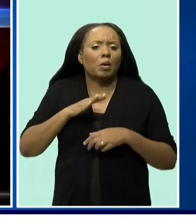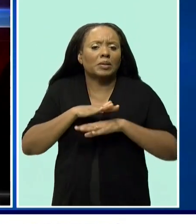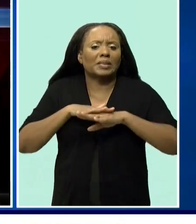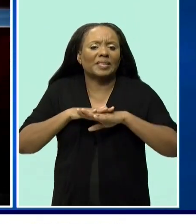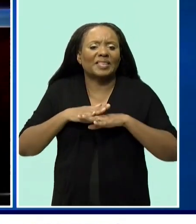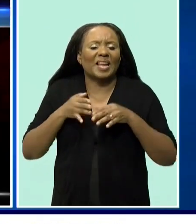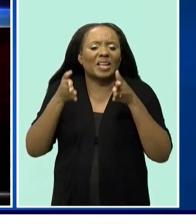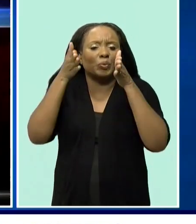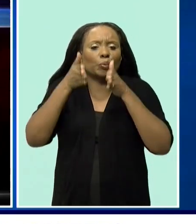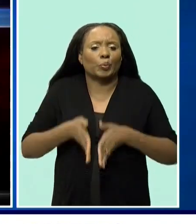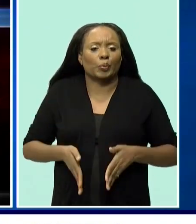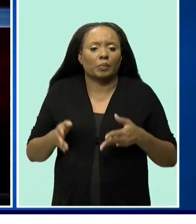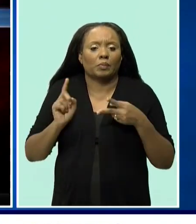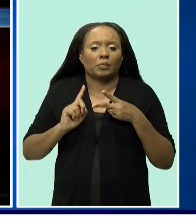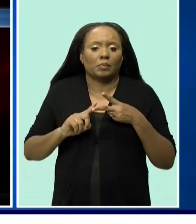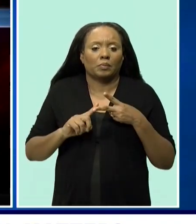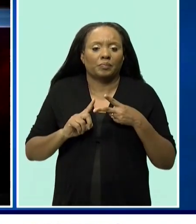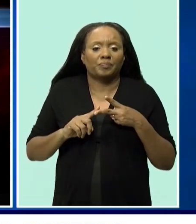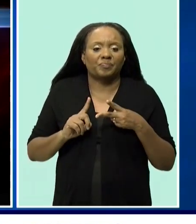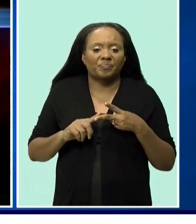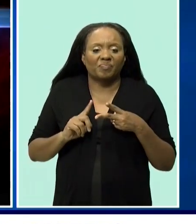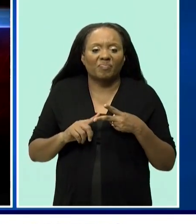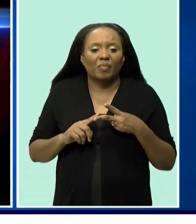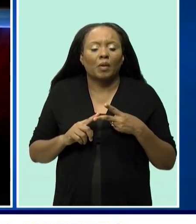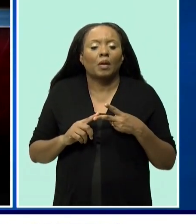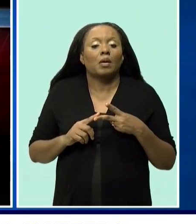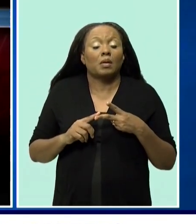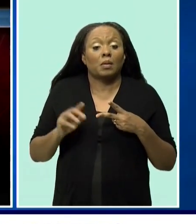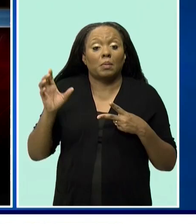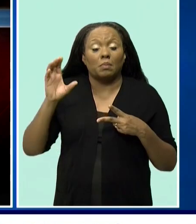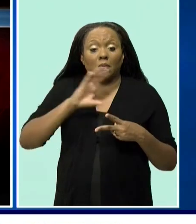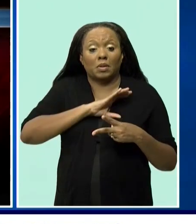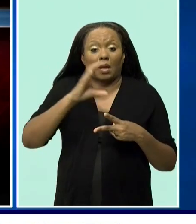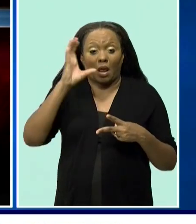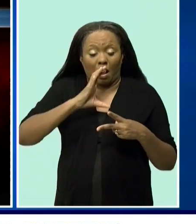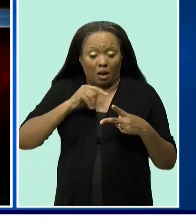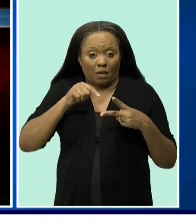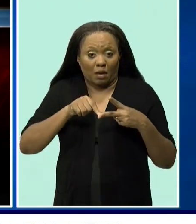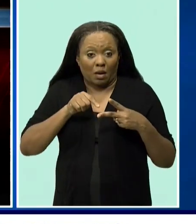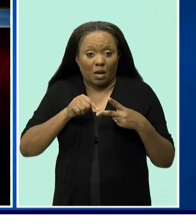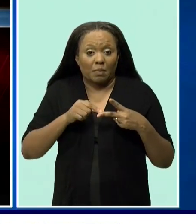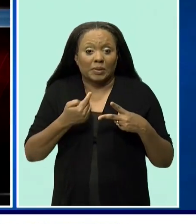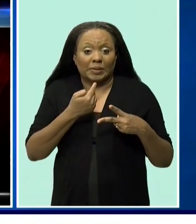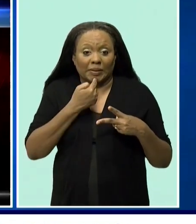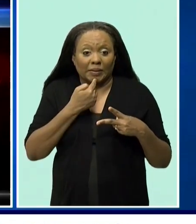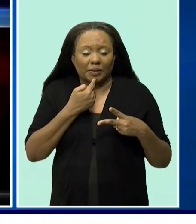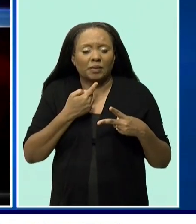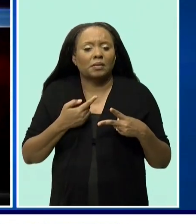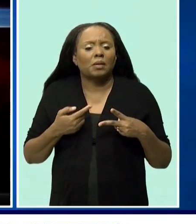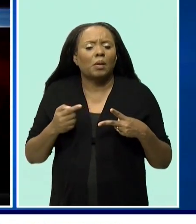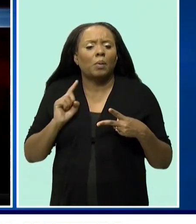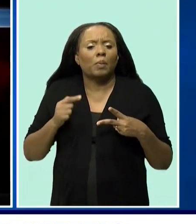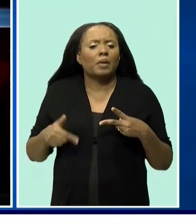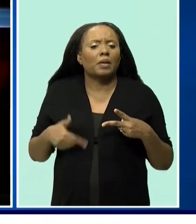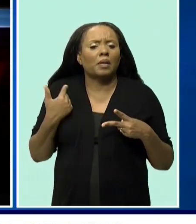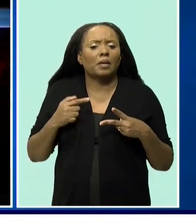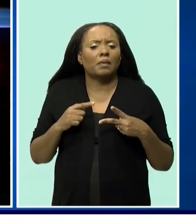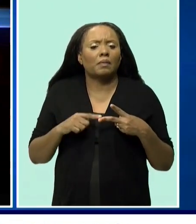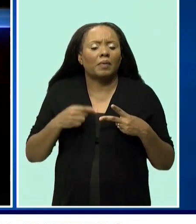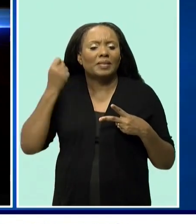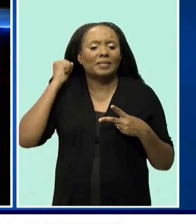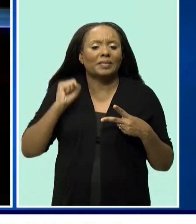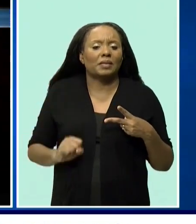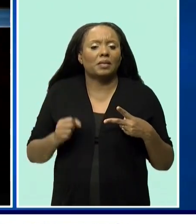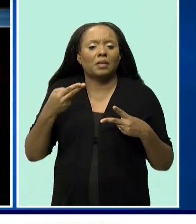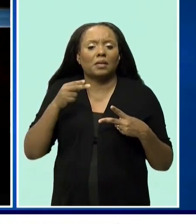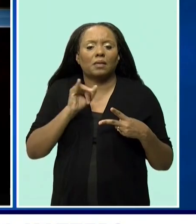Ramsey, meanwhile, who goes by the alias Fari, is wanted for questioning in connection with serious criminal matters. His last known address